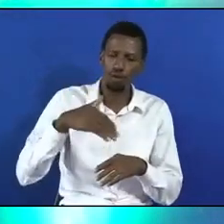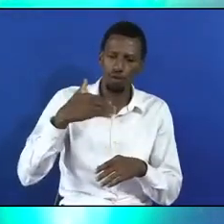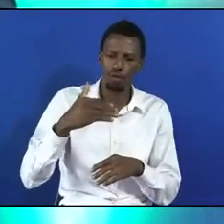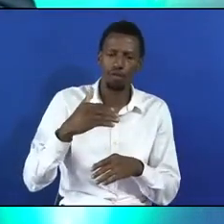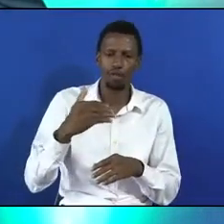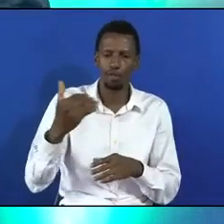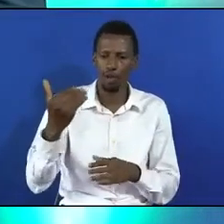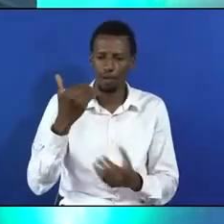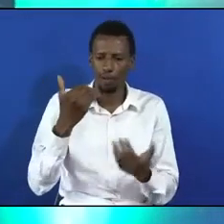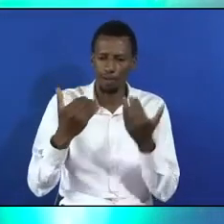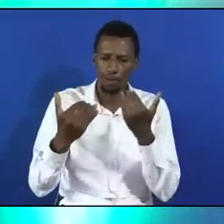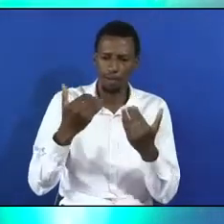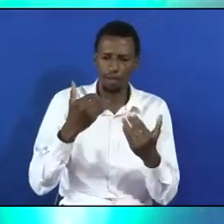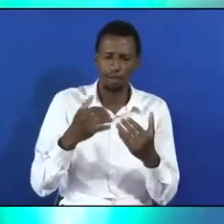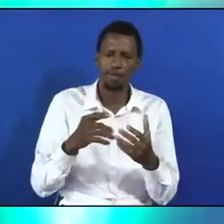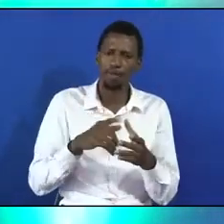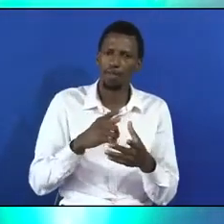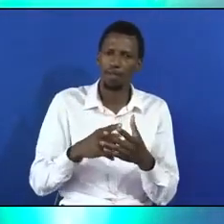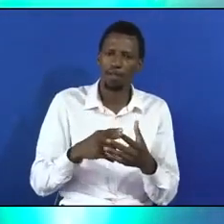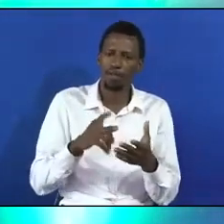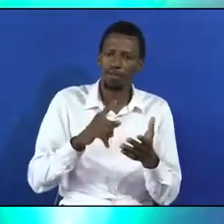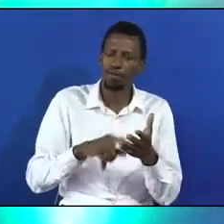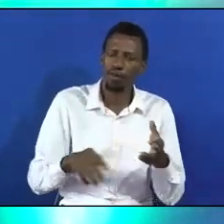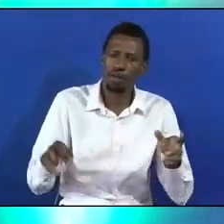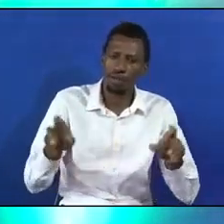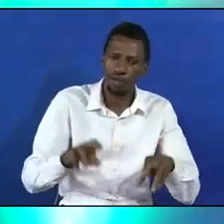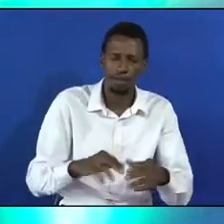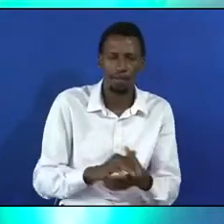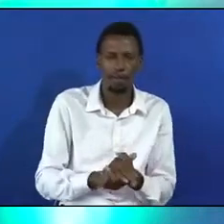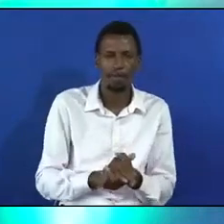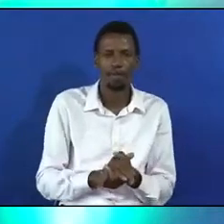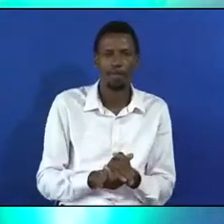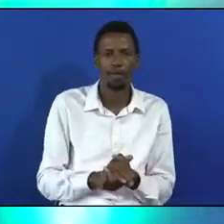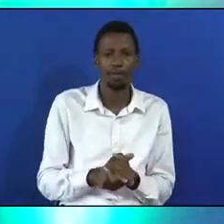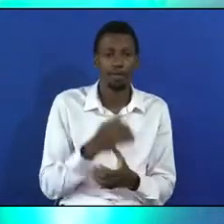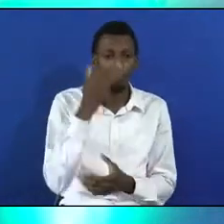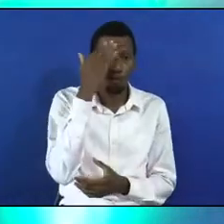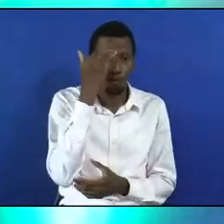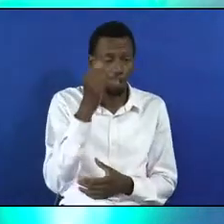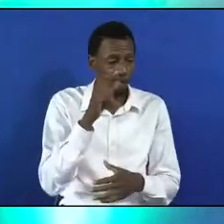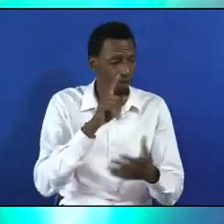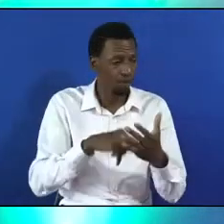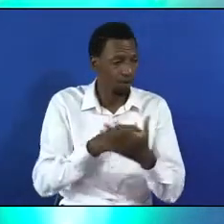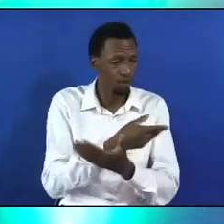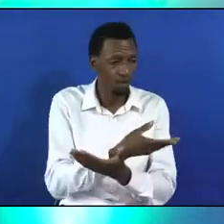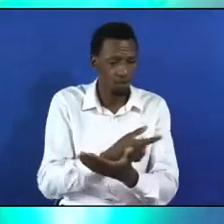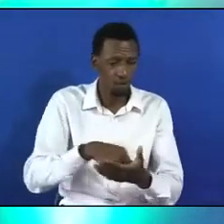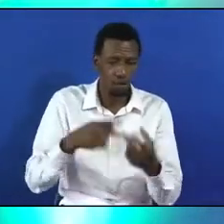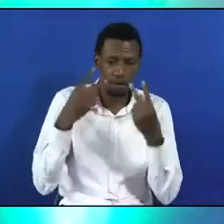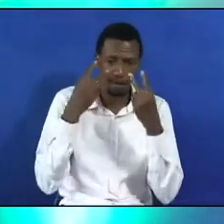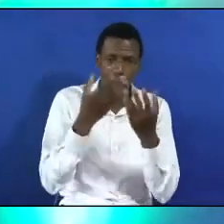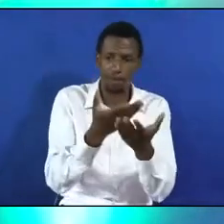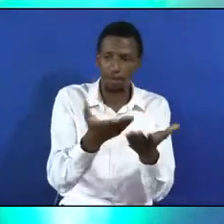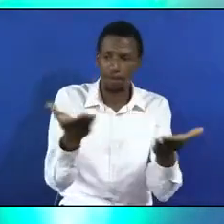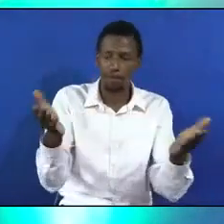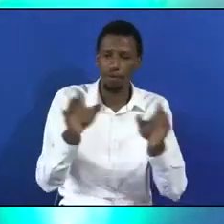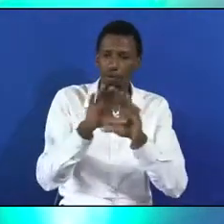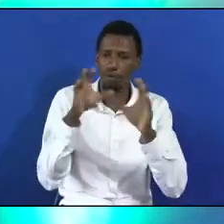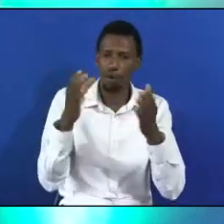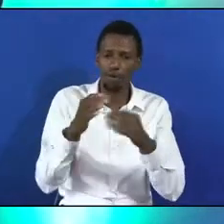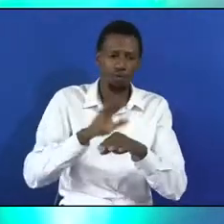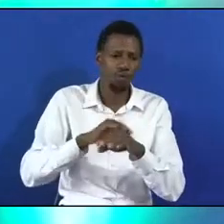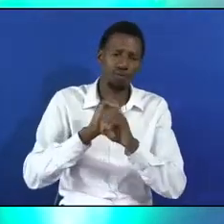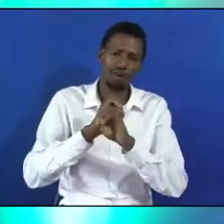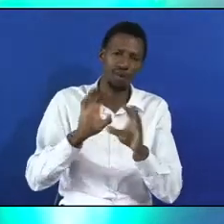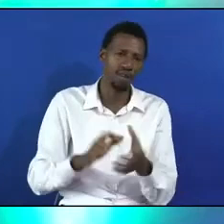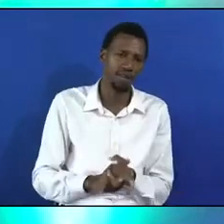ourselves, then what happened? Because what is in this world is not good. There is nothing which is good in this